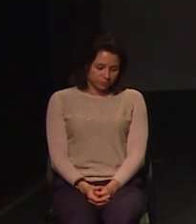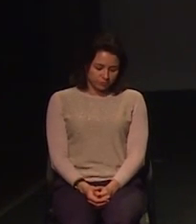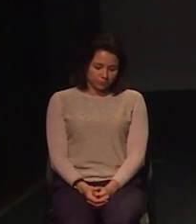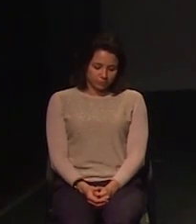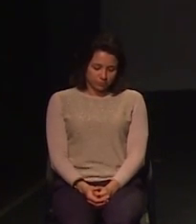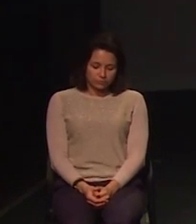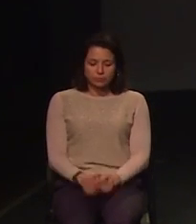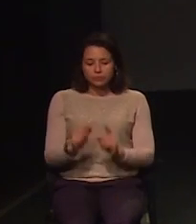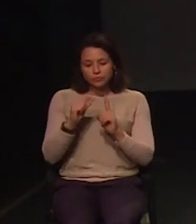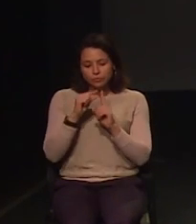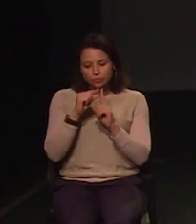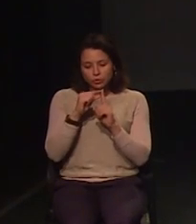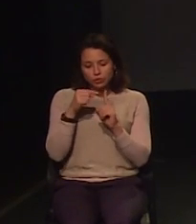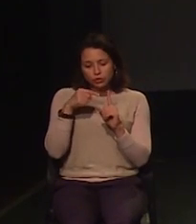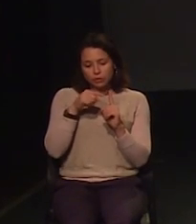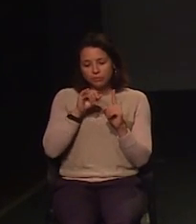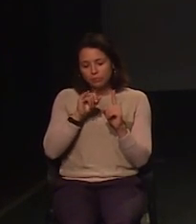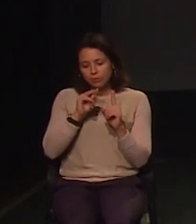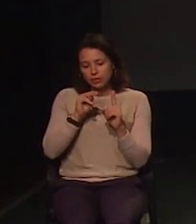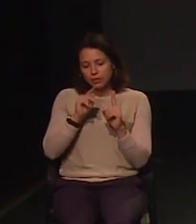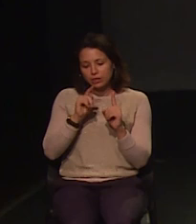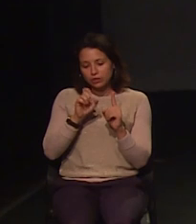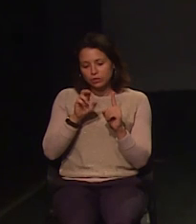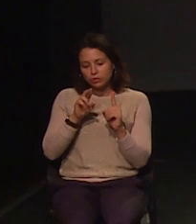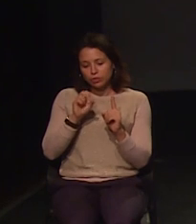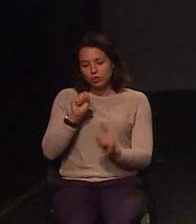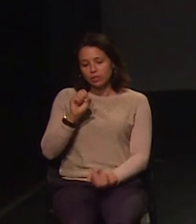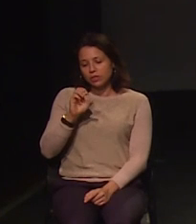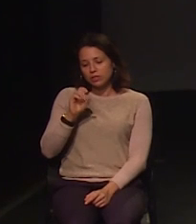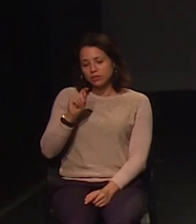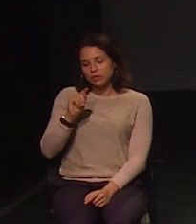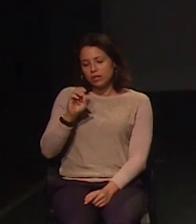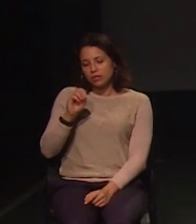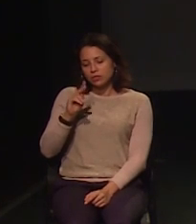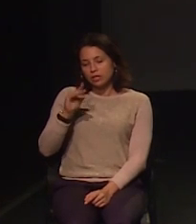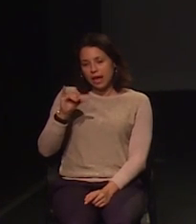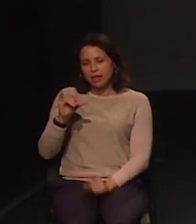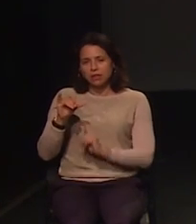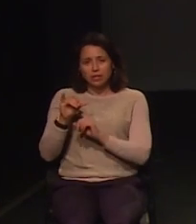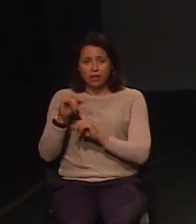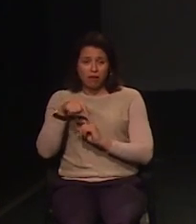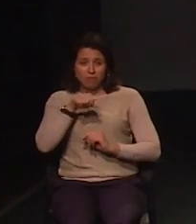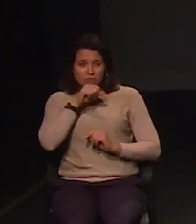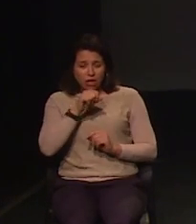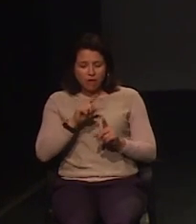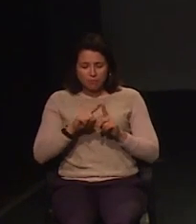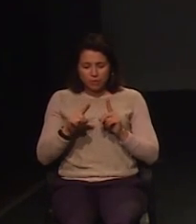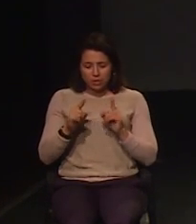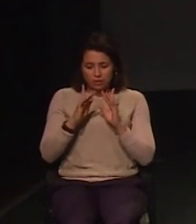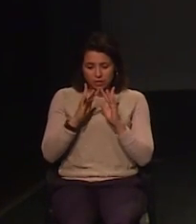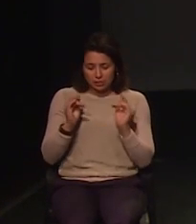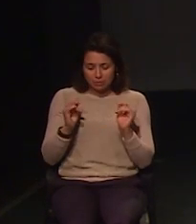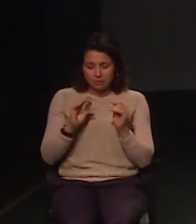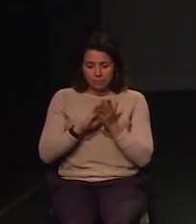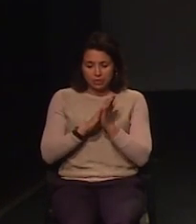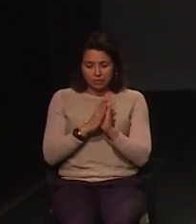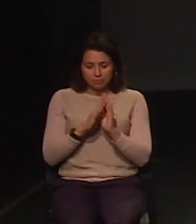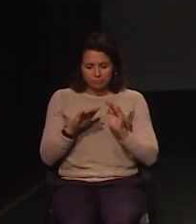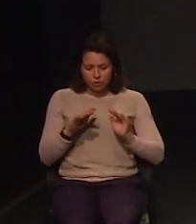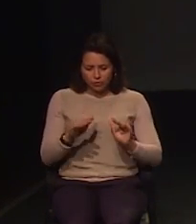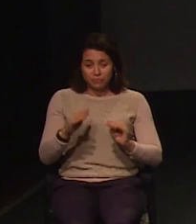The term intersectionality, in some ways I love, in other ways always makes me a little nervous, right? Because it can very easily turn into